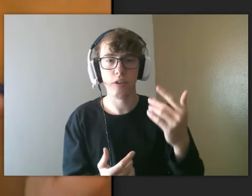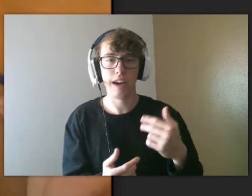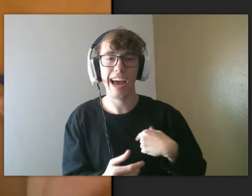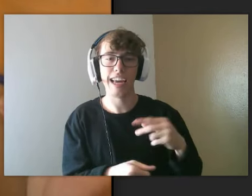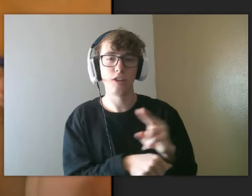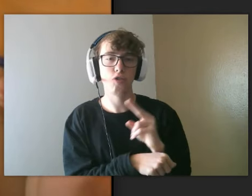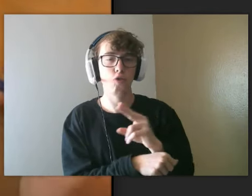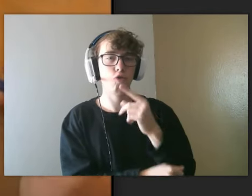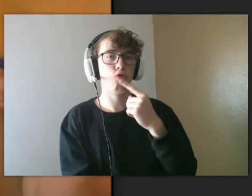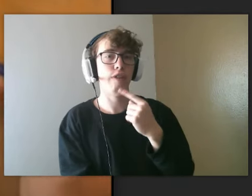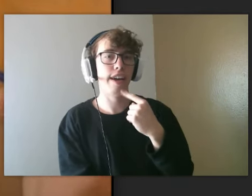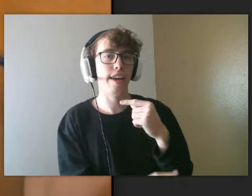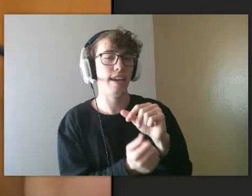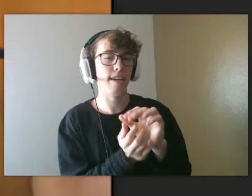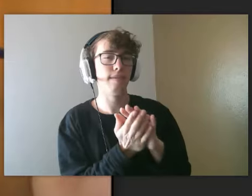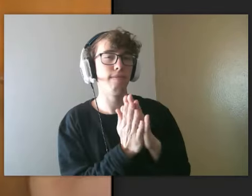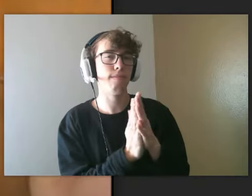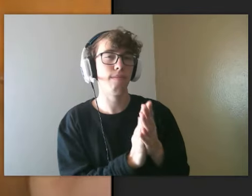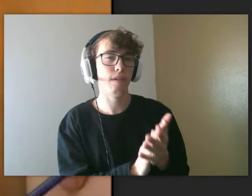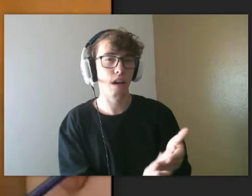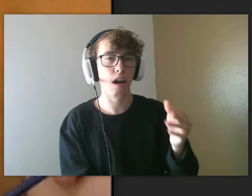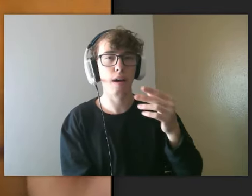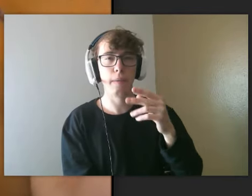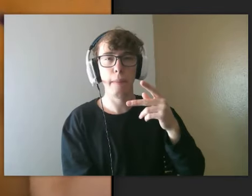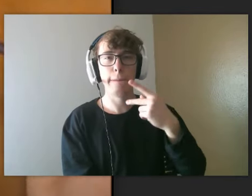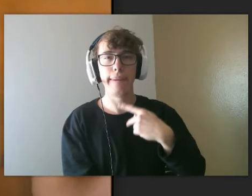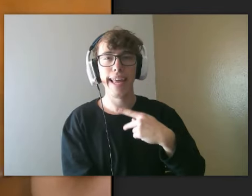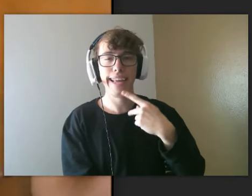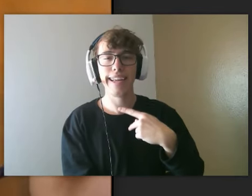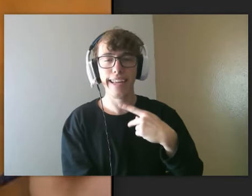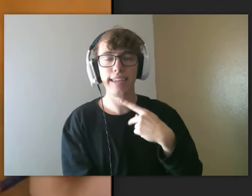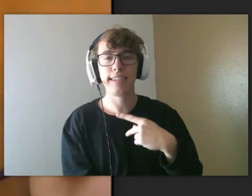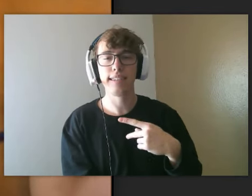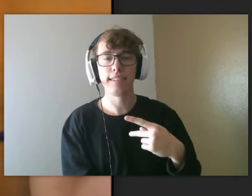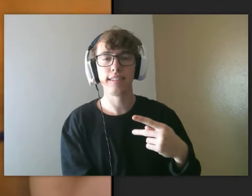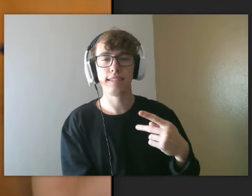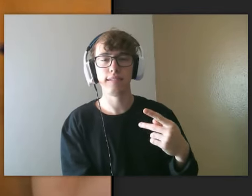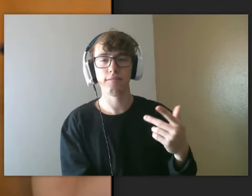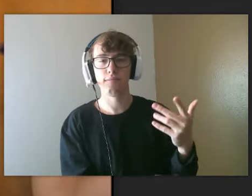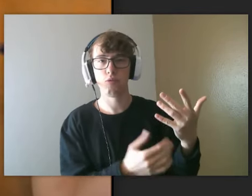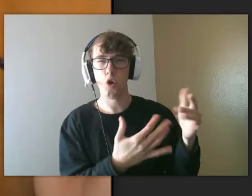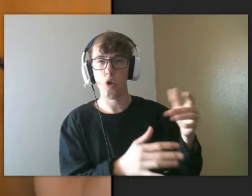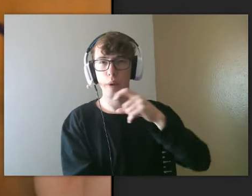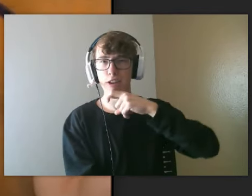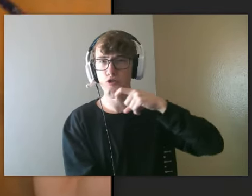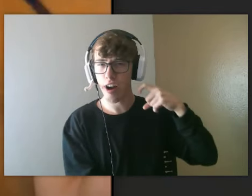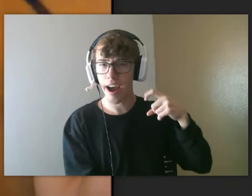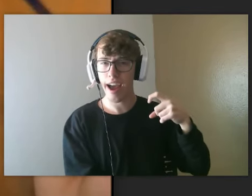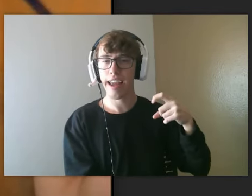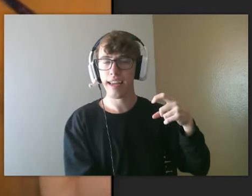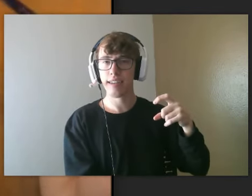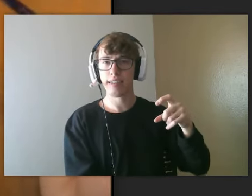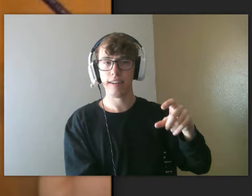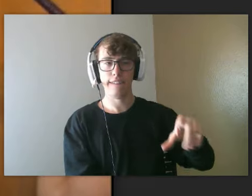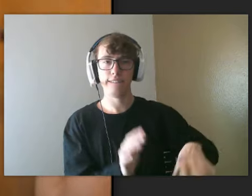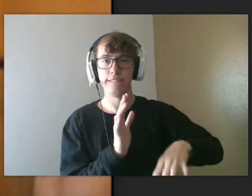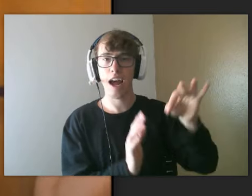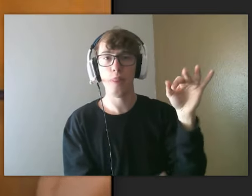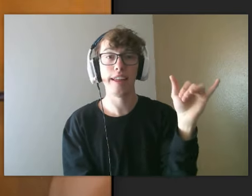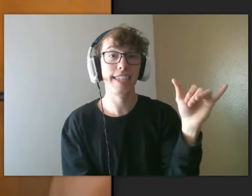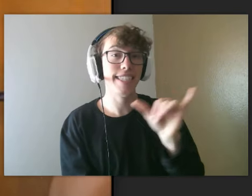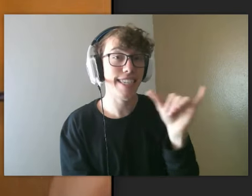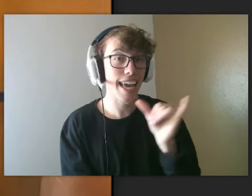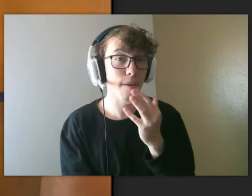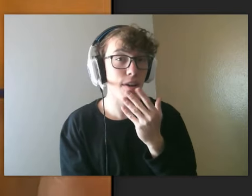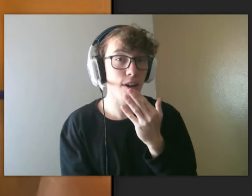pink tones until I got to my highlight right here. Once that was all the way dry, I went ahead and grabbed the same colored pencils,